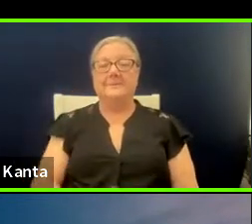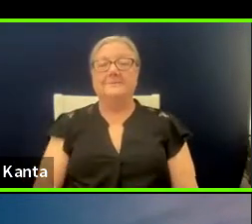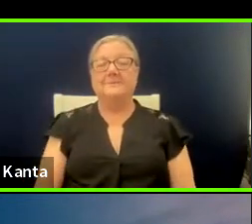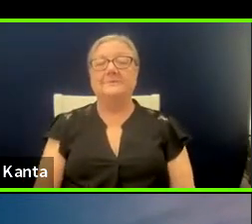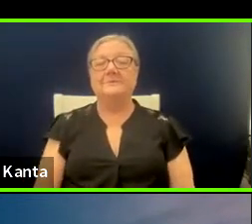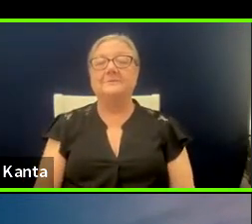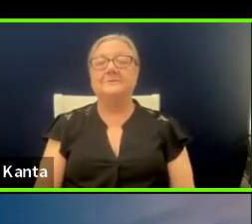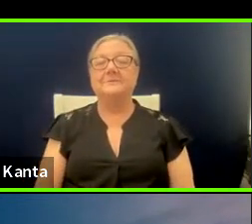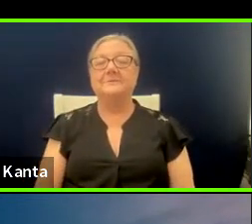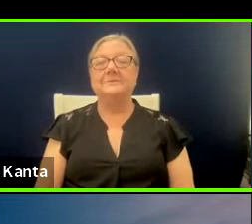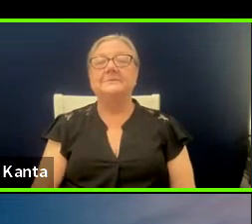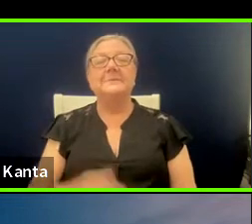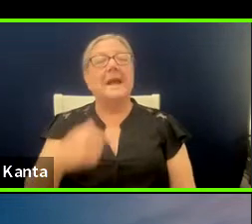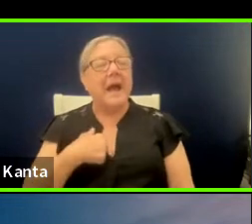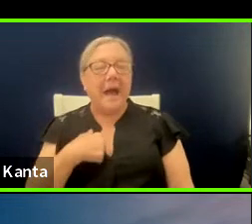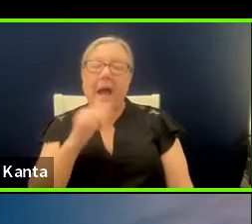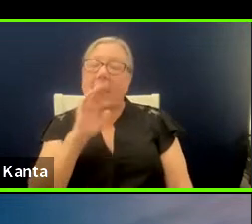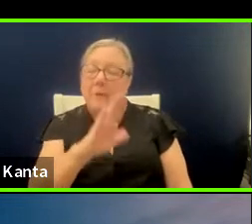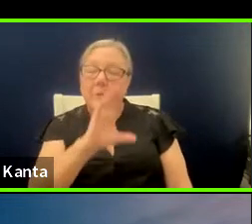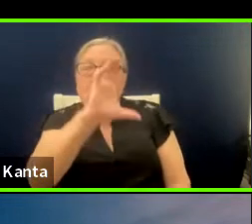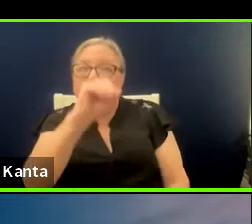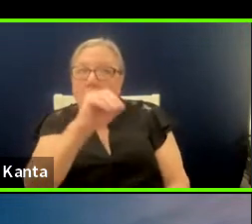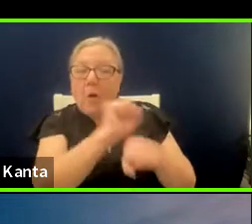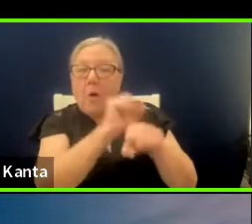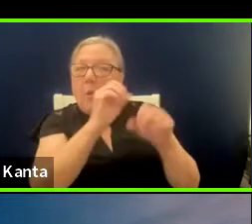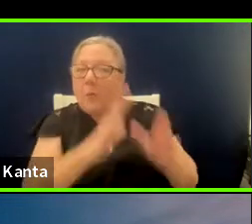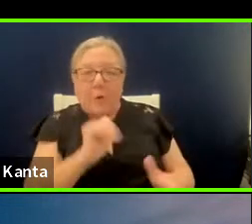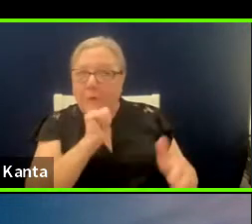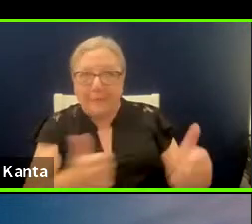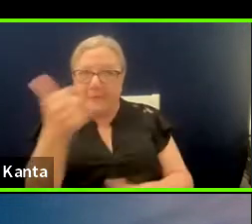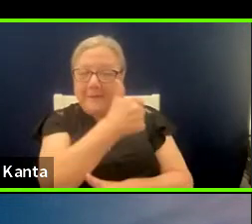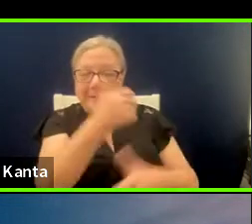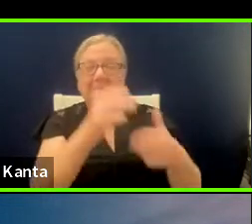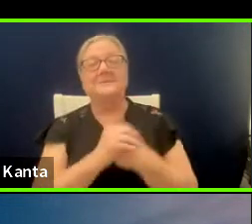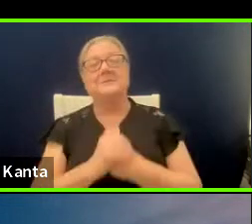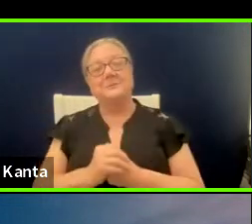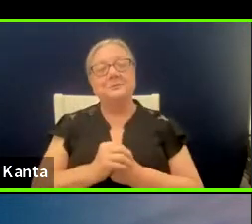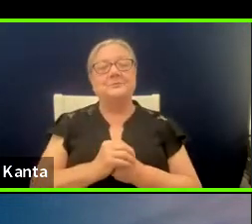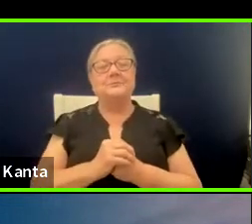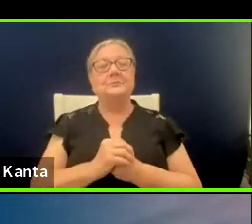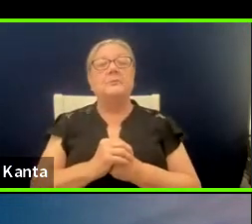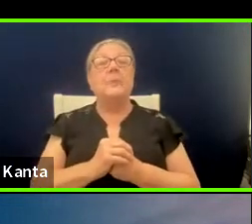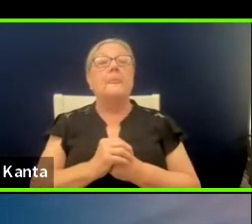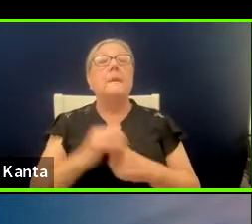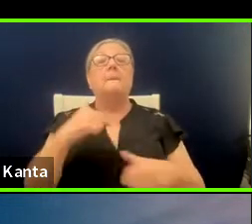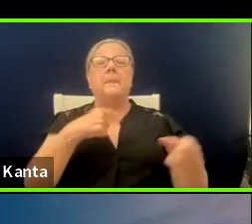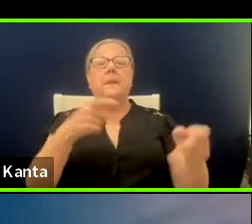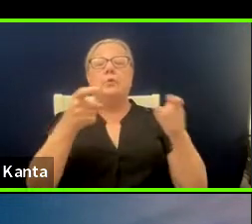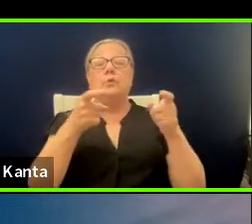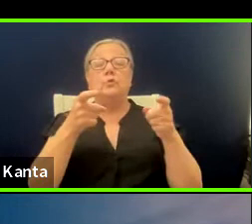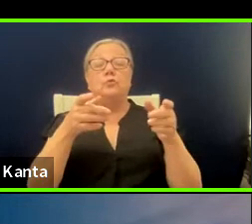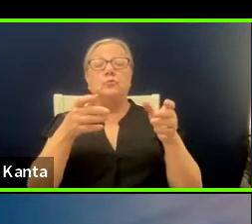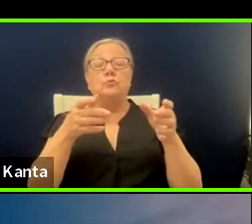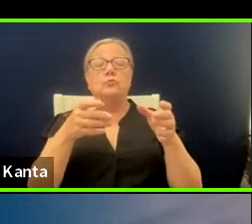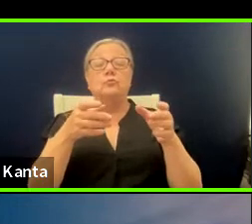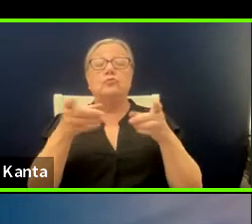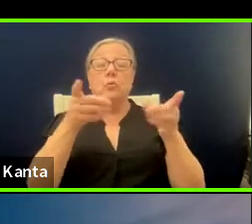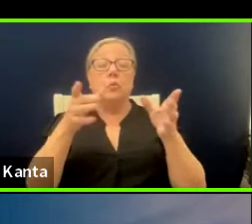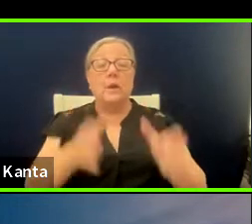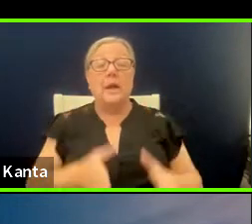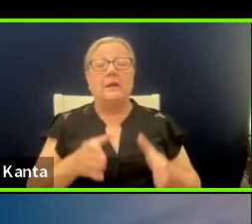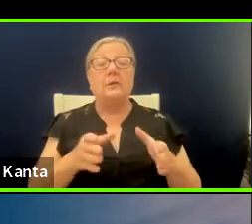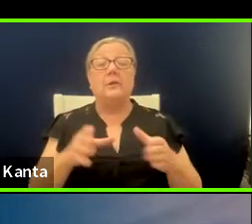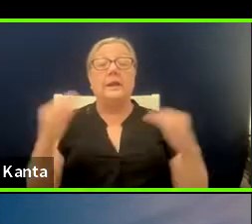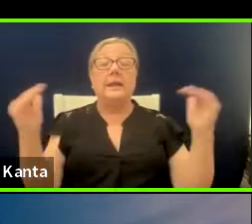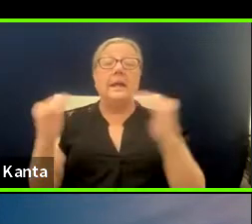Your coworker, Alicia Sojourner, the Director of Equity and Inclusion